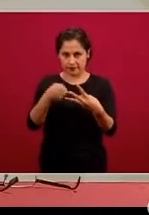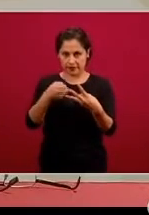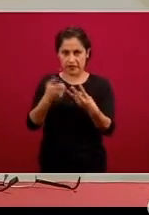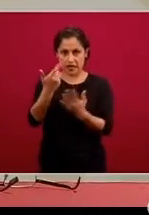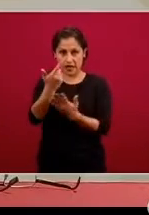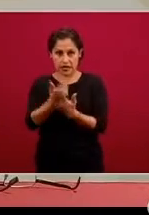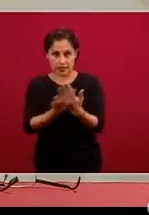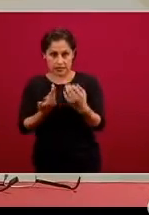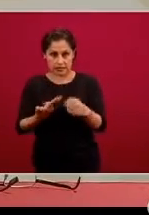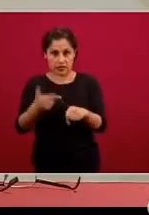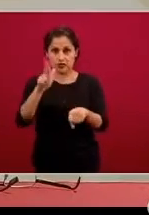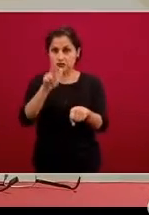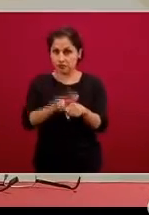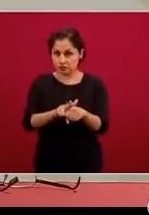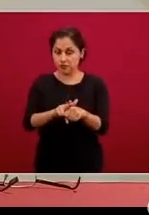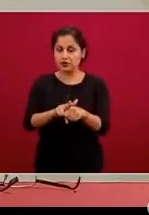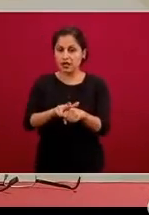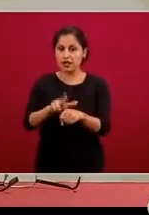Right.